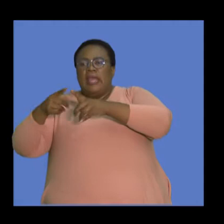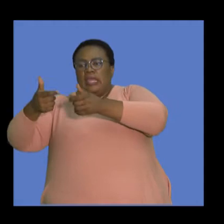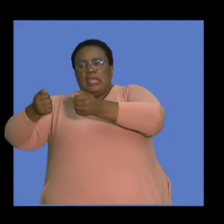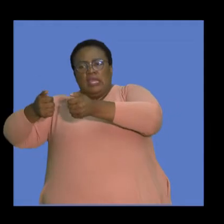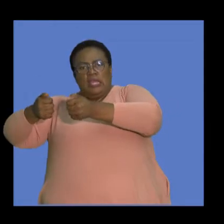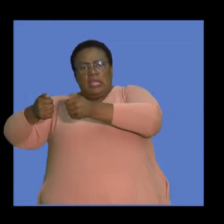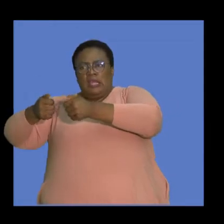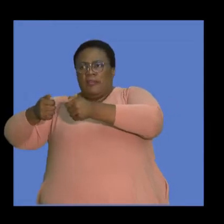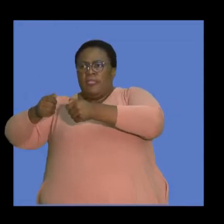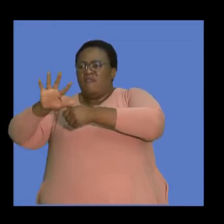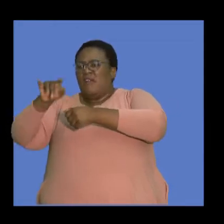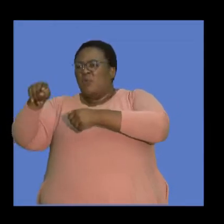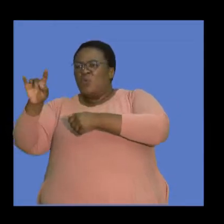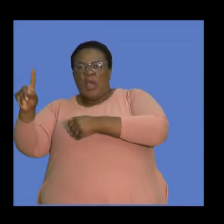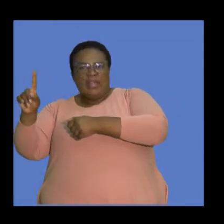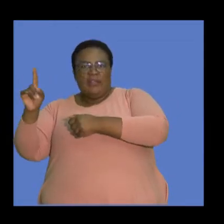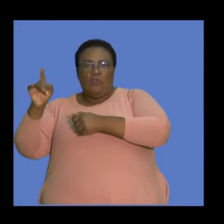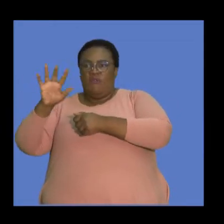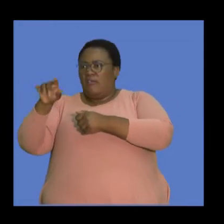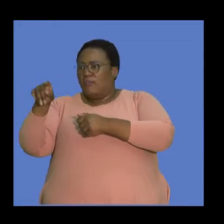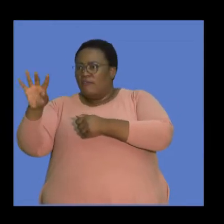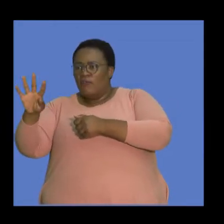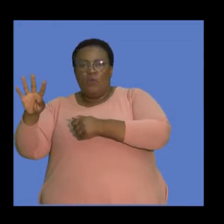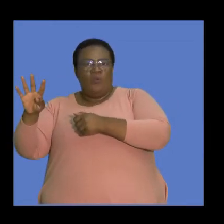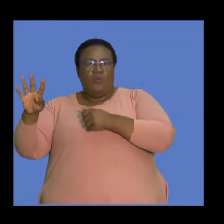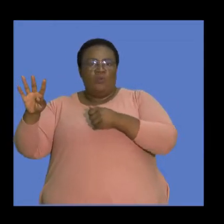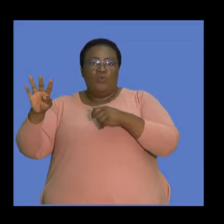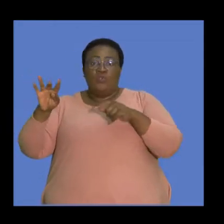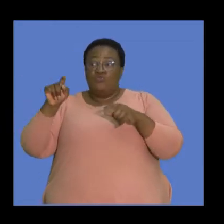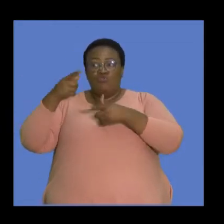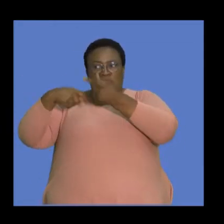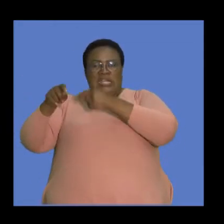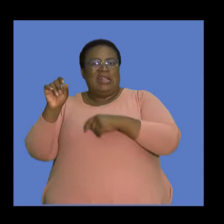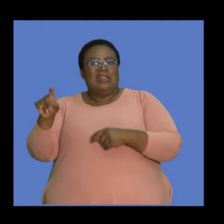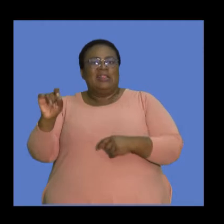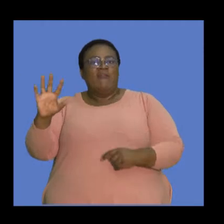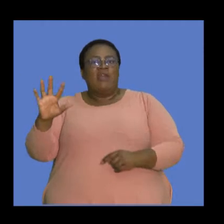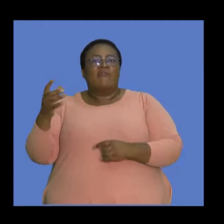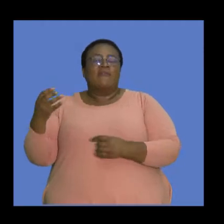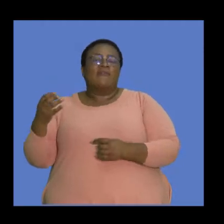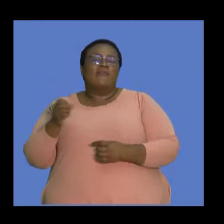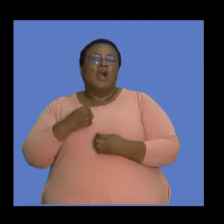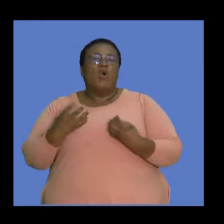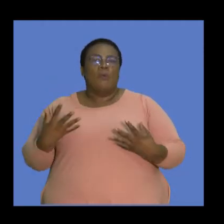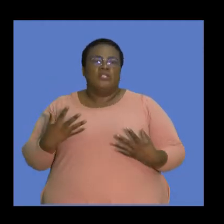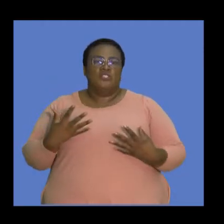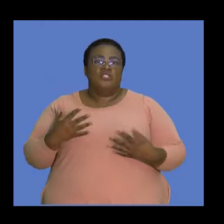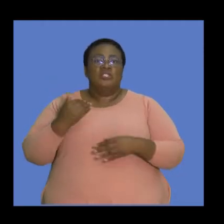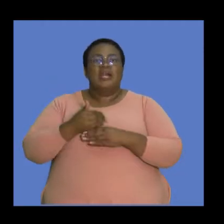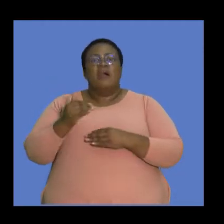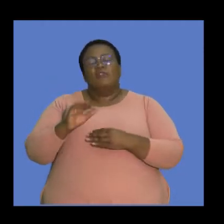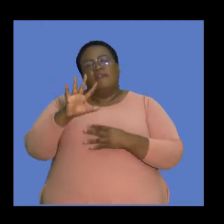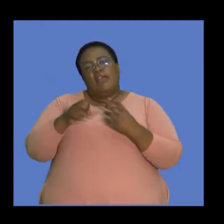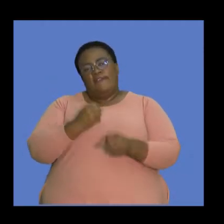how much will you be able to sell this PlayStation 5 after the 5 years when that new